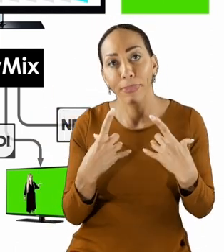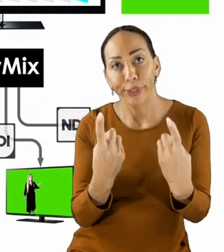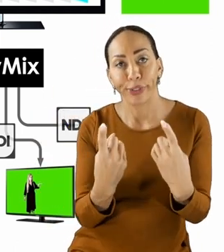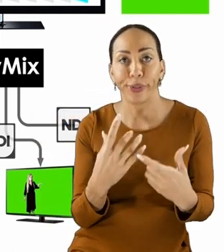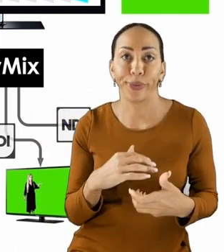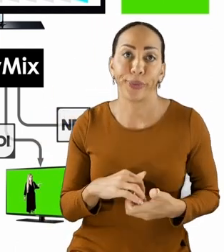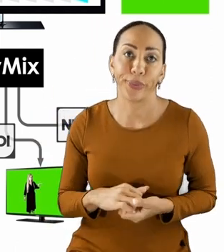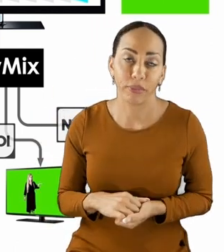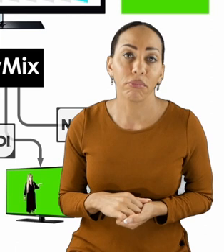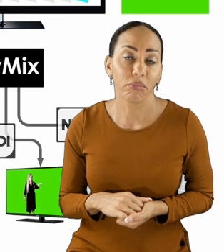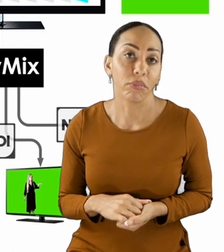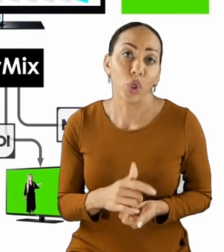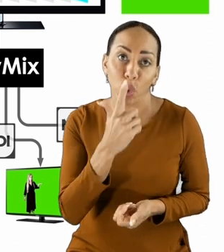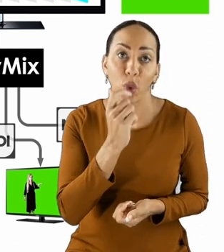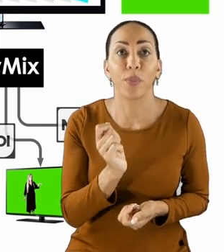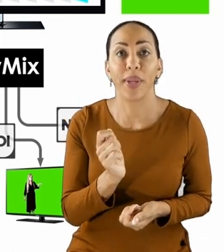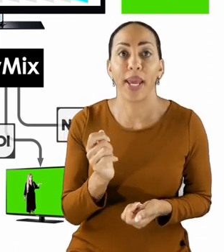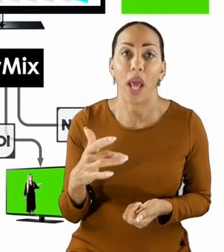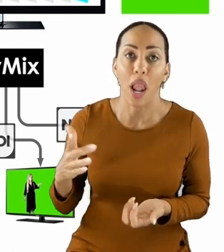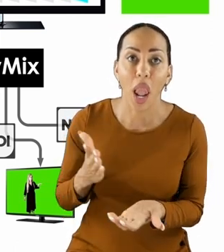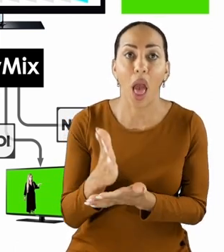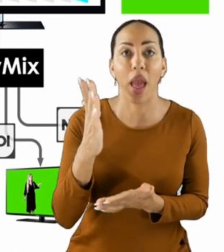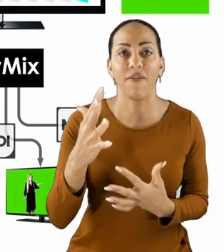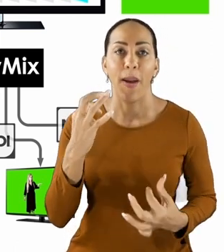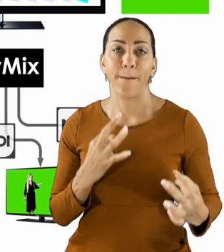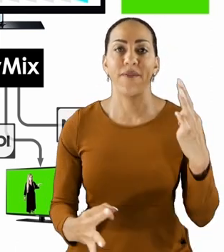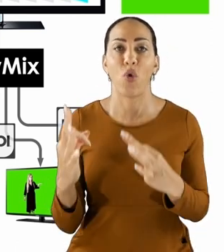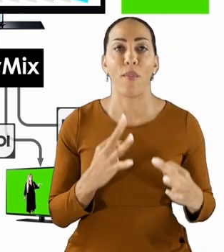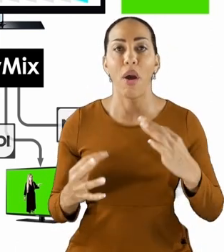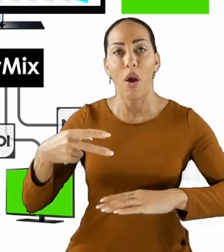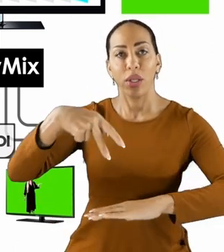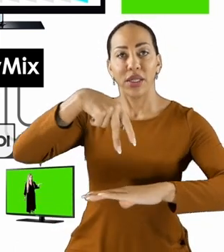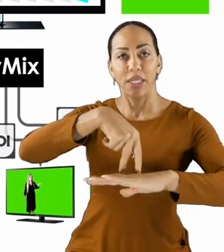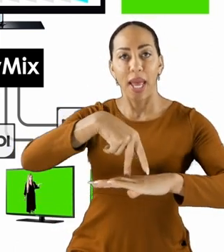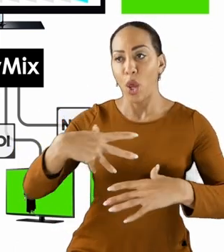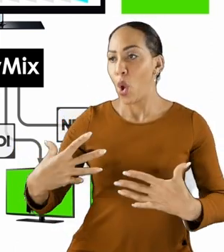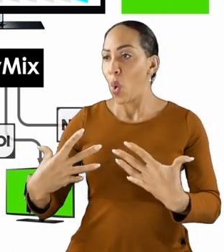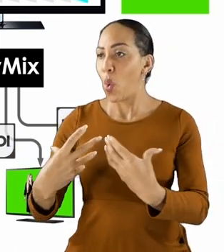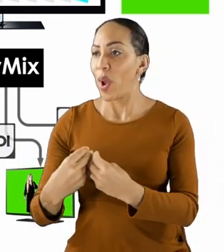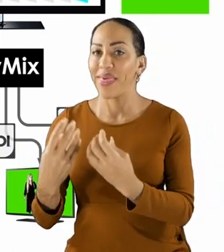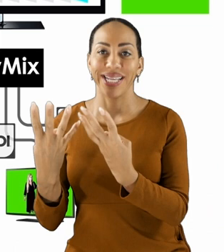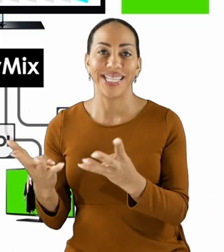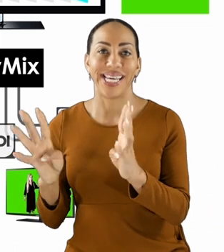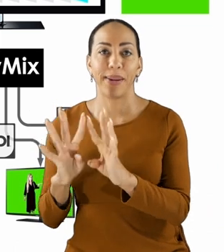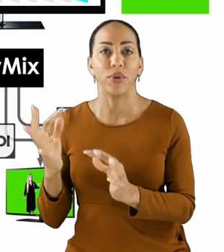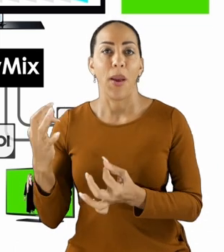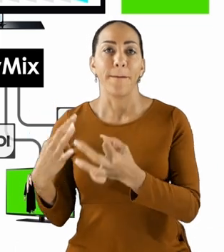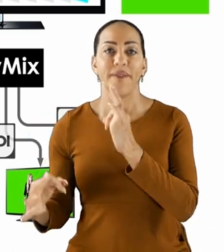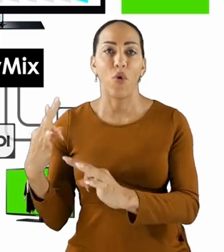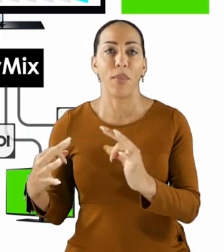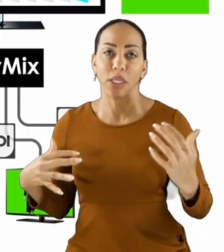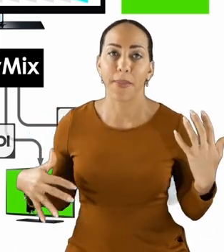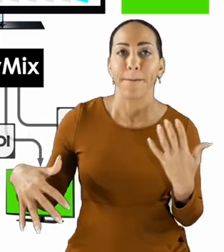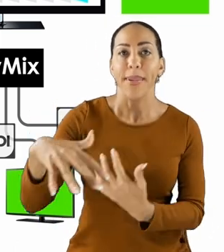green screen or not. That's up to you. But there could be a live performer on the stage, and then there could also